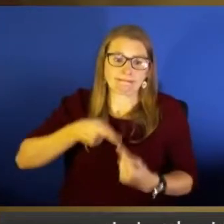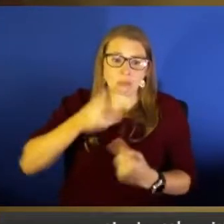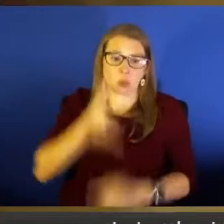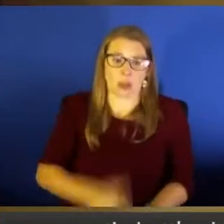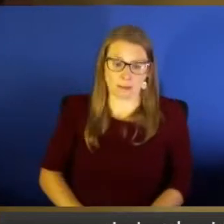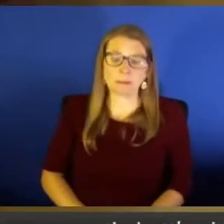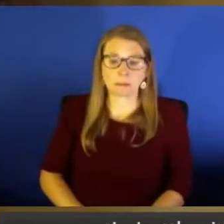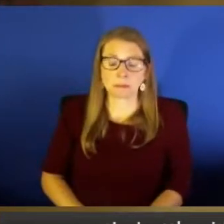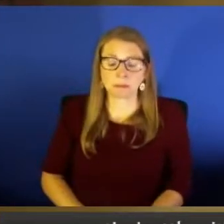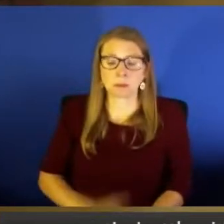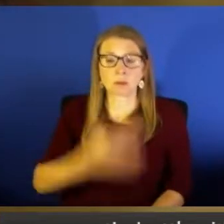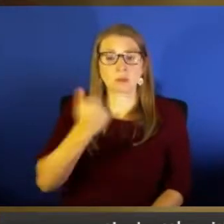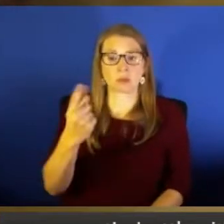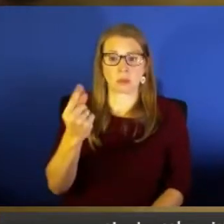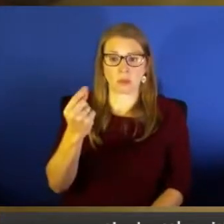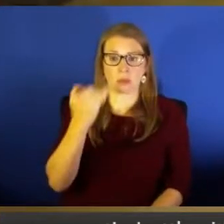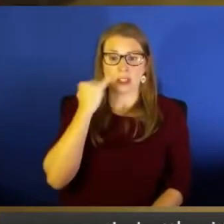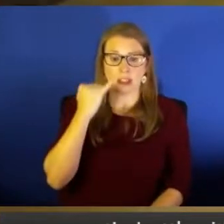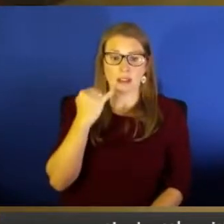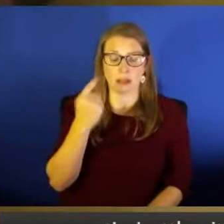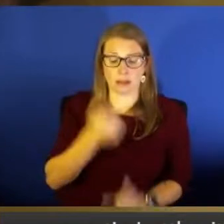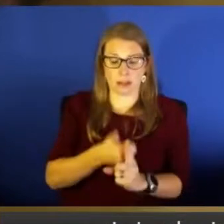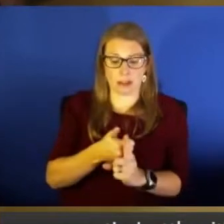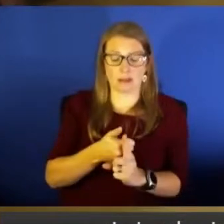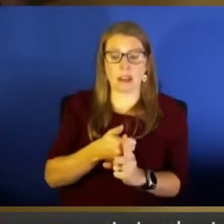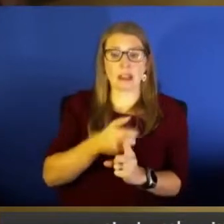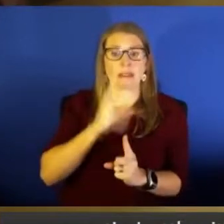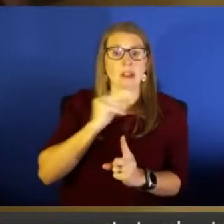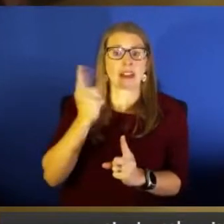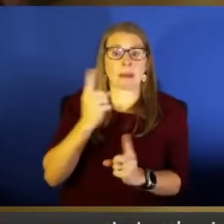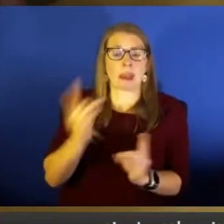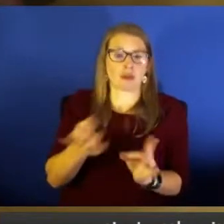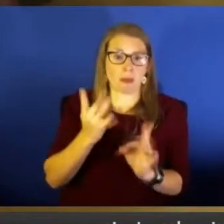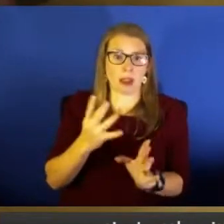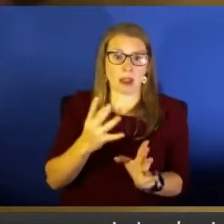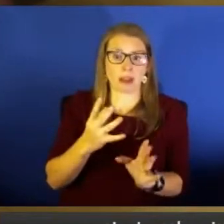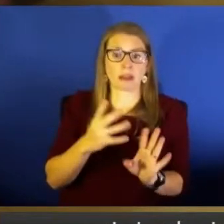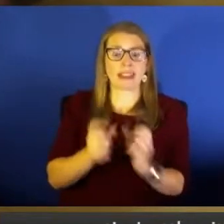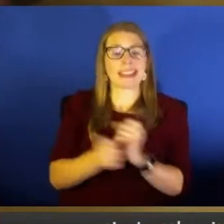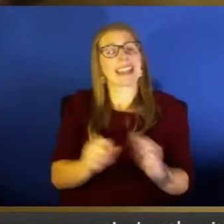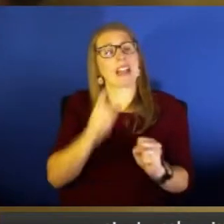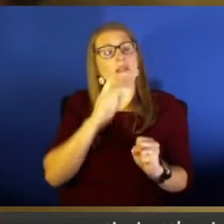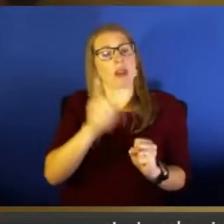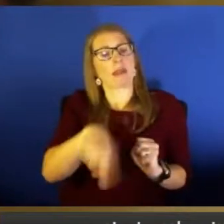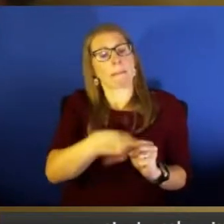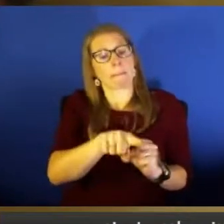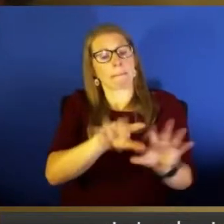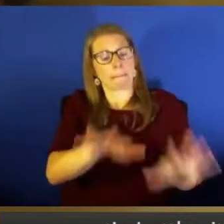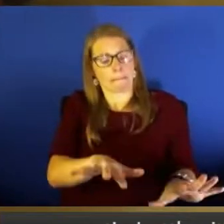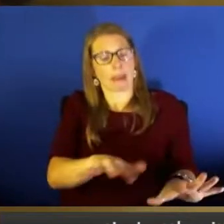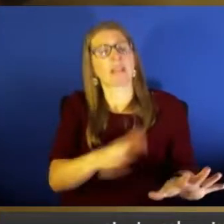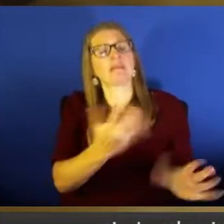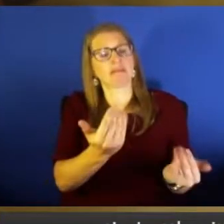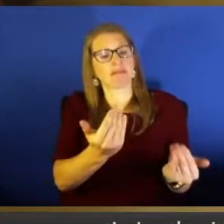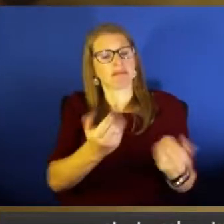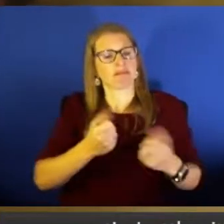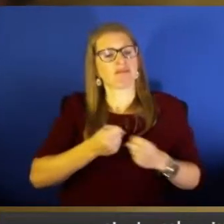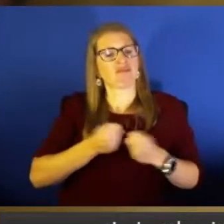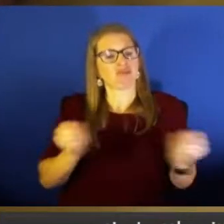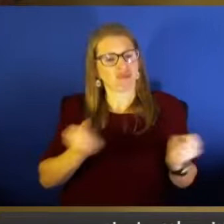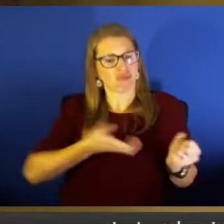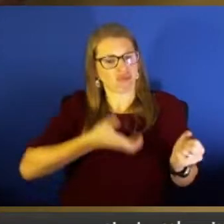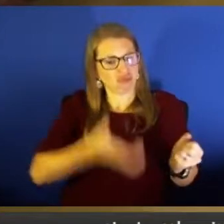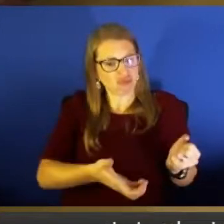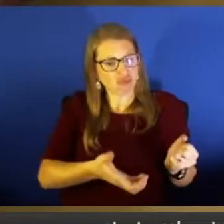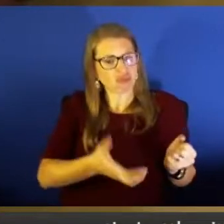we're speaking with somebody who's experienced something traumatic is just make it safe for them to share their experience and to be honest about